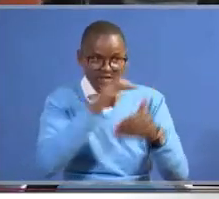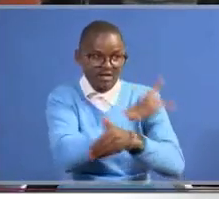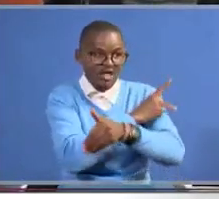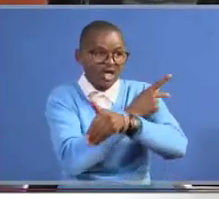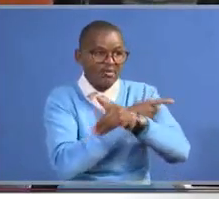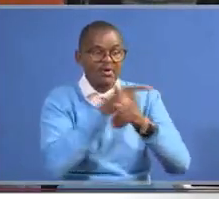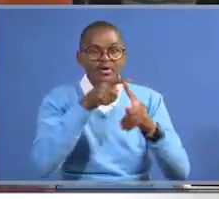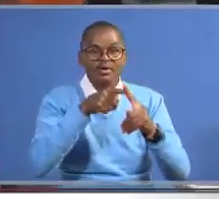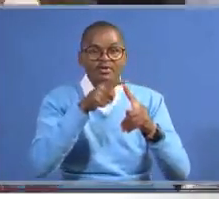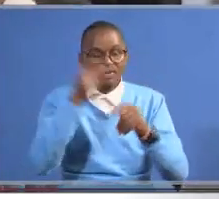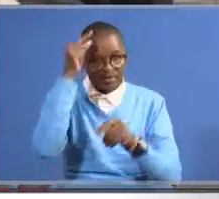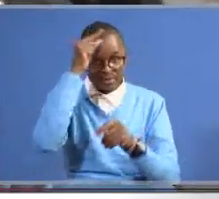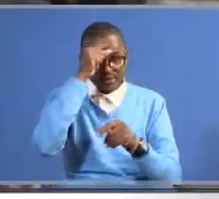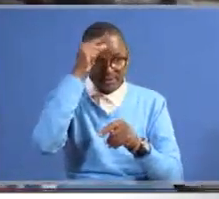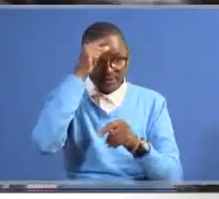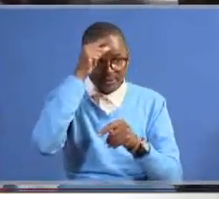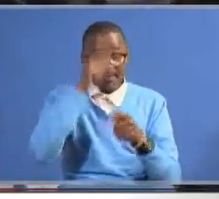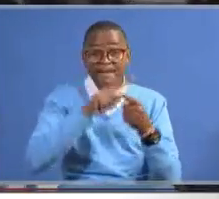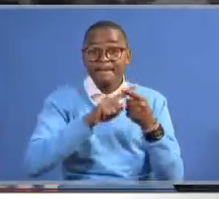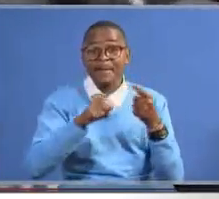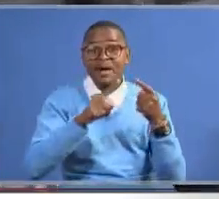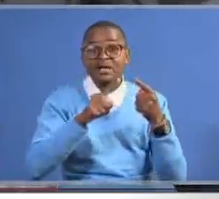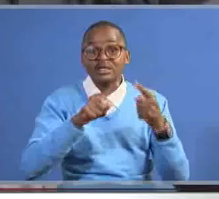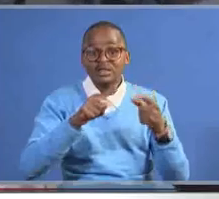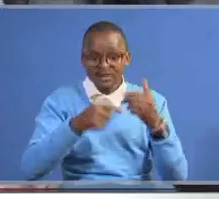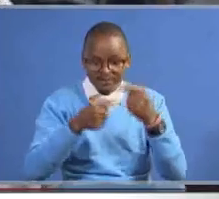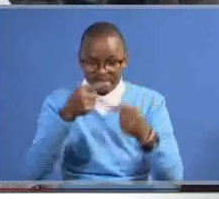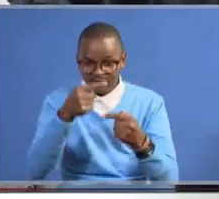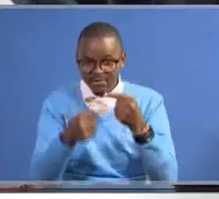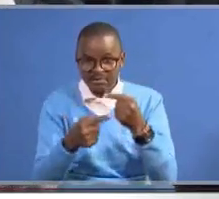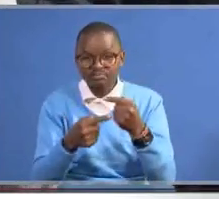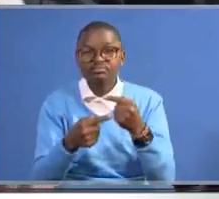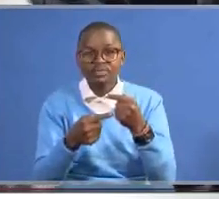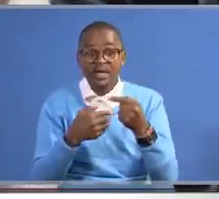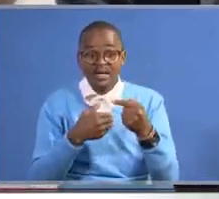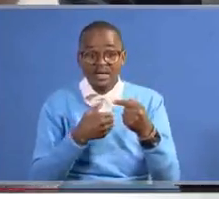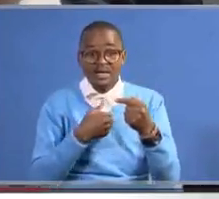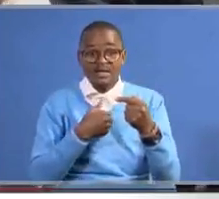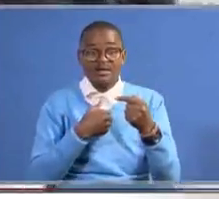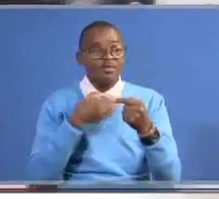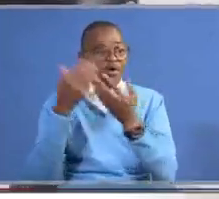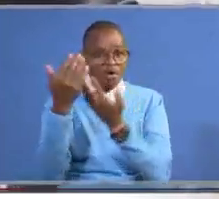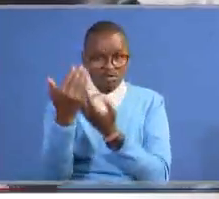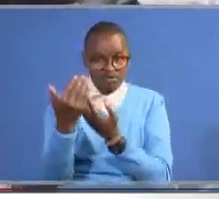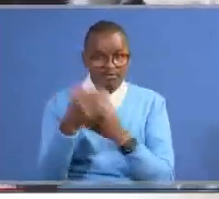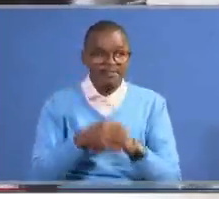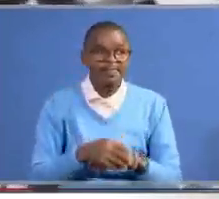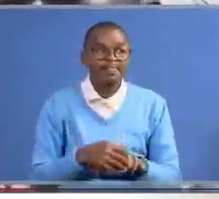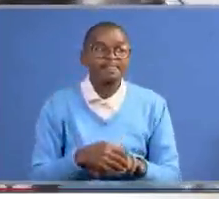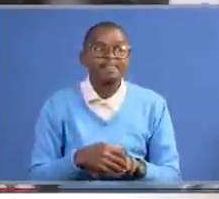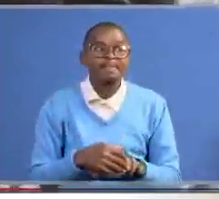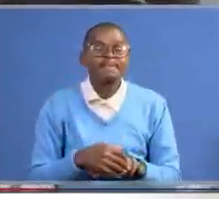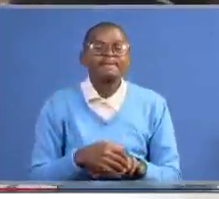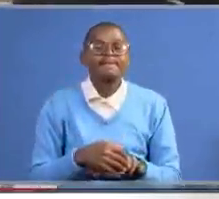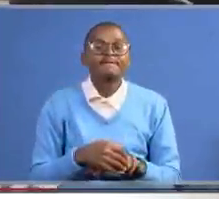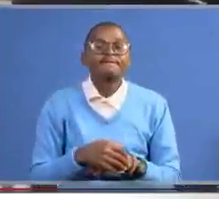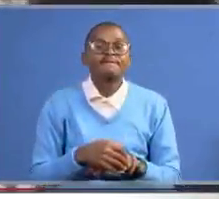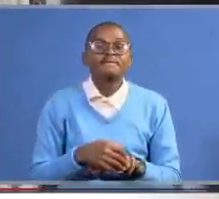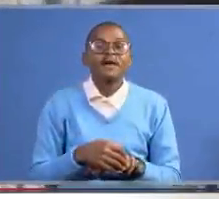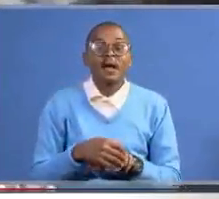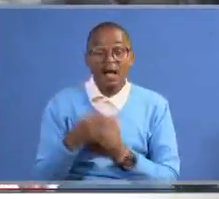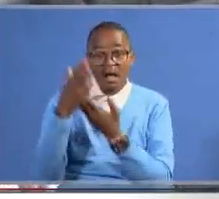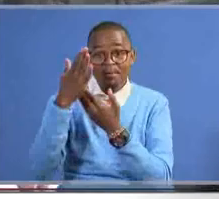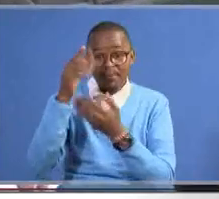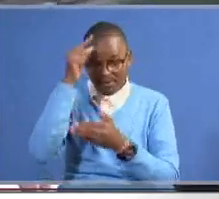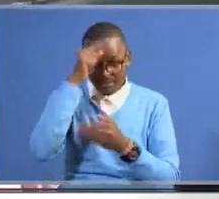to a civilian government but progress in negotiations has raised hopes everything looks better now and I hope a new